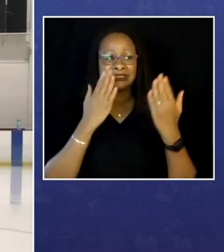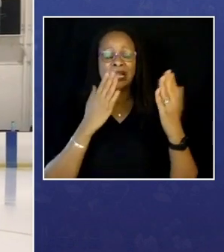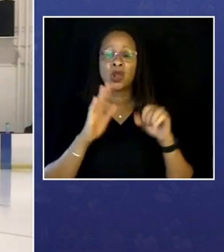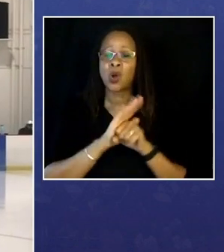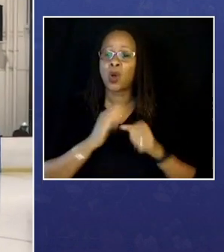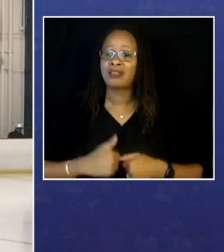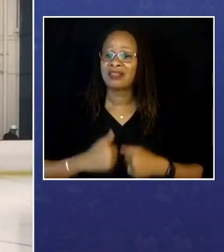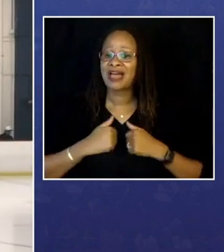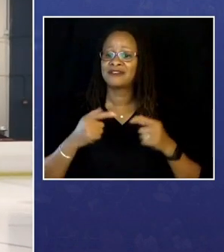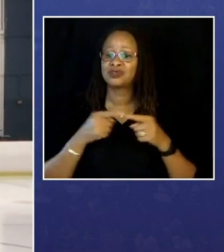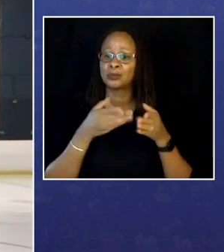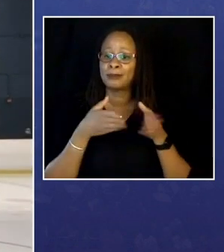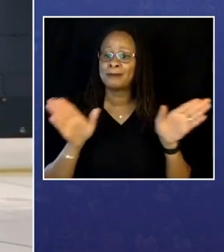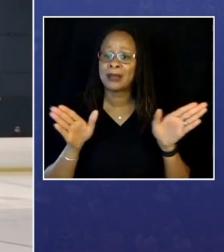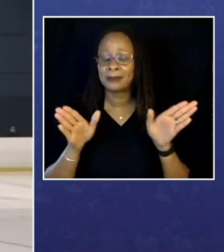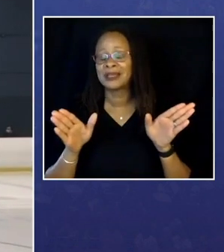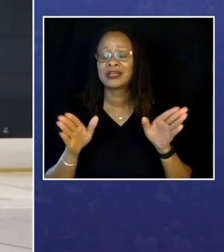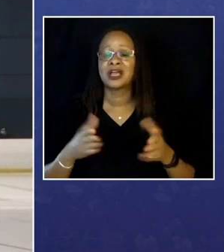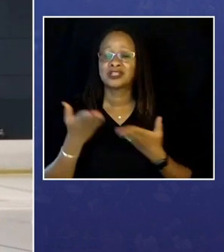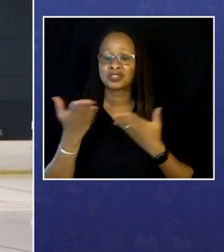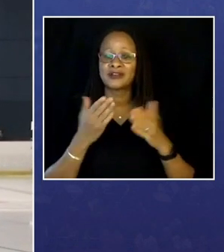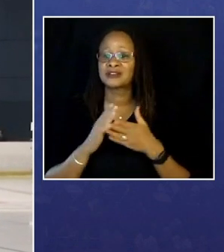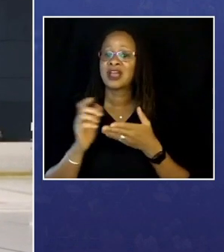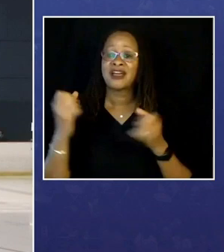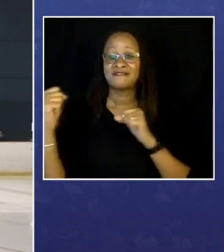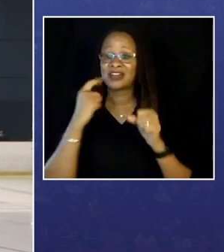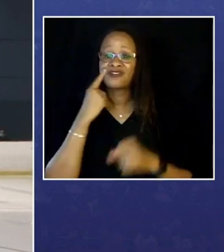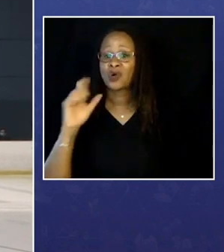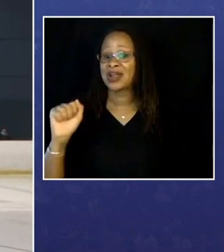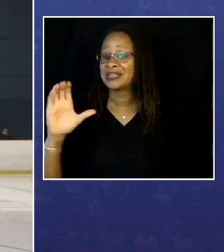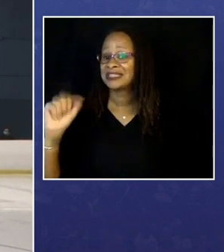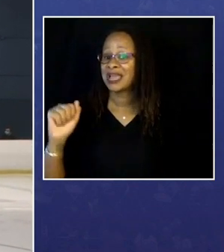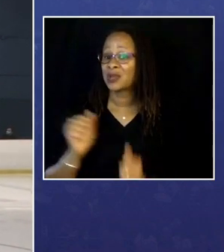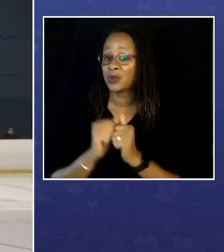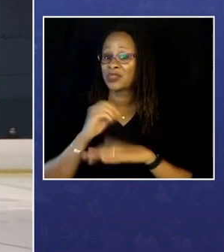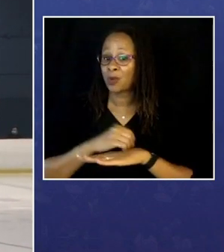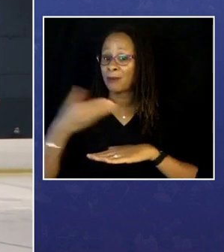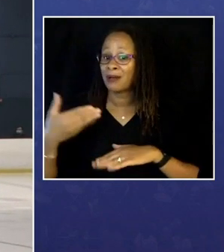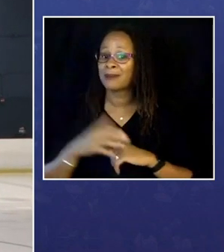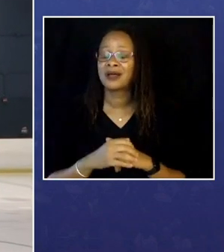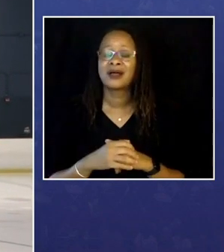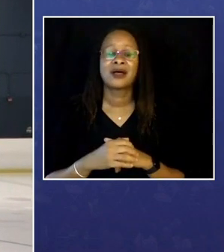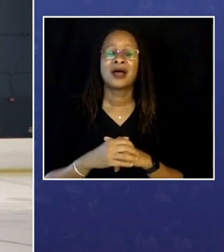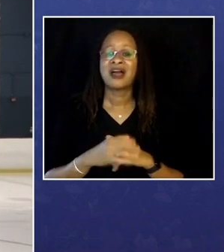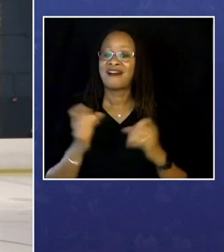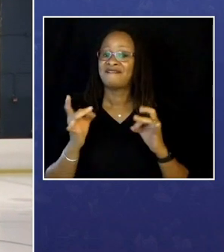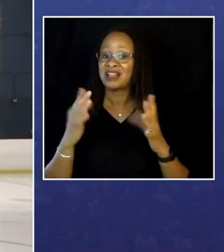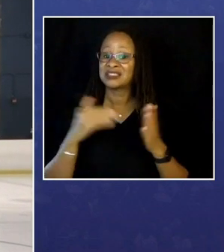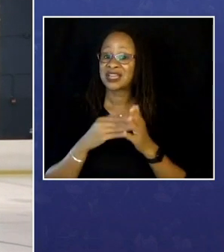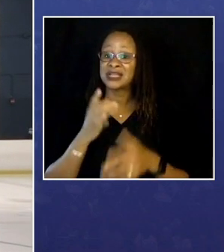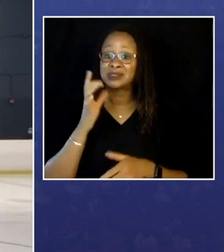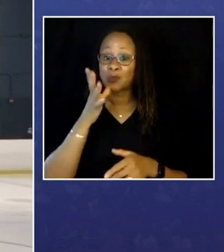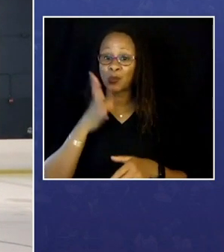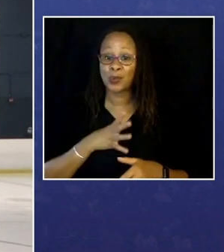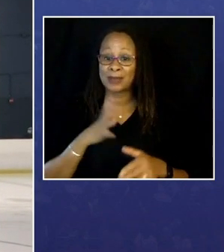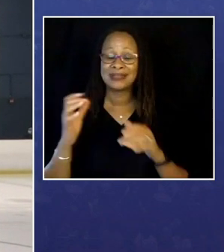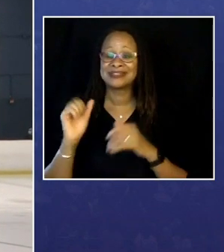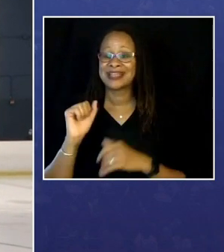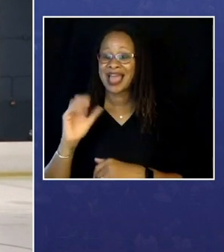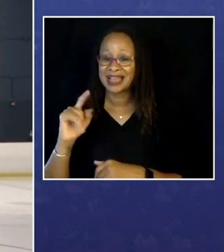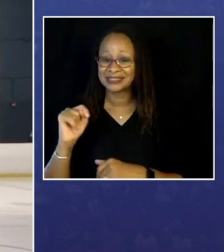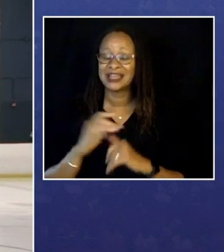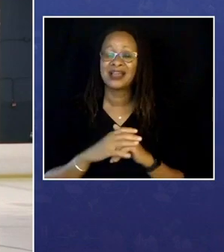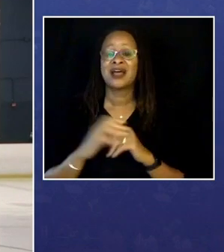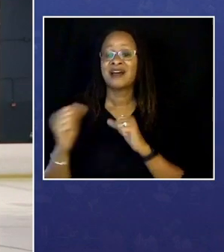his entire life in public service, fighting for Affordable Care Act with President Obama, Violence Against Women's Act, fought against the